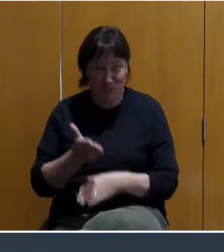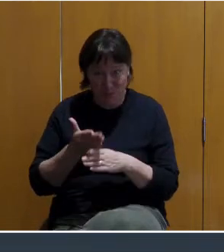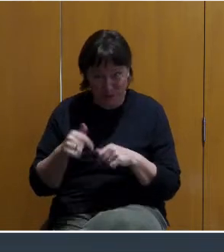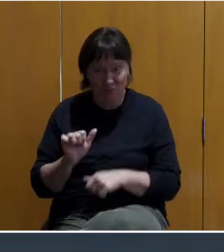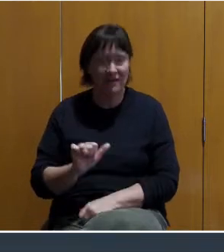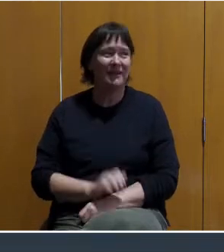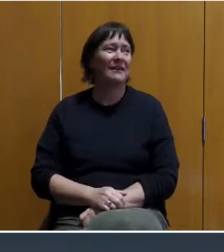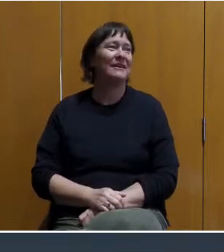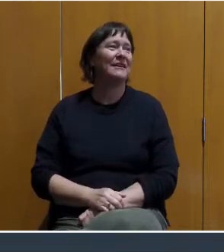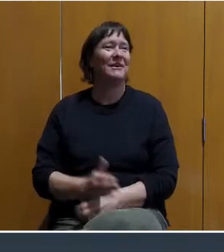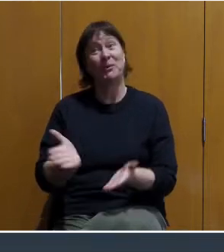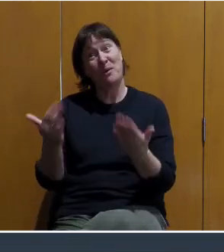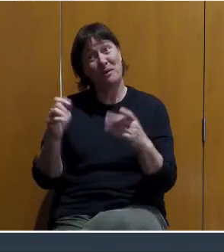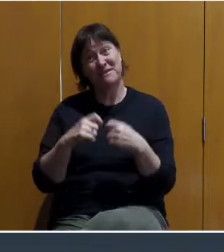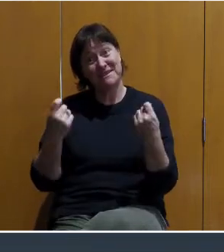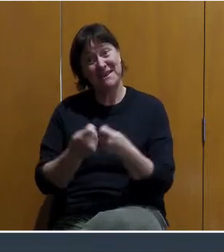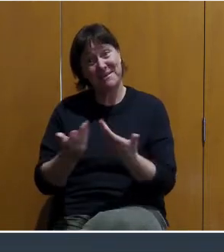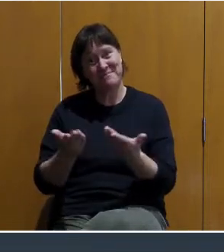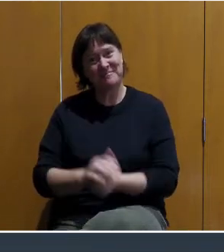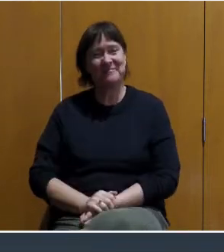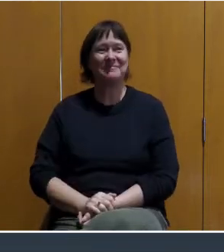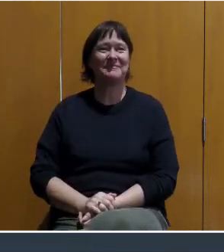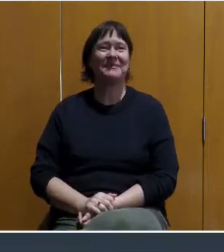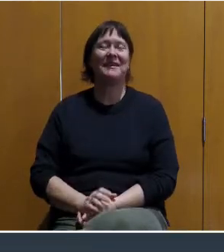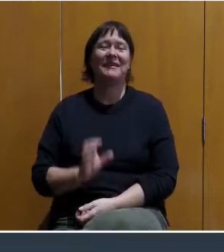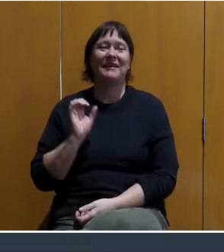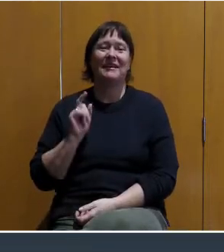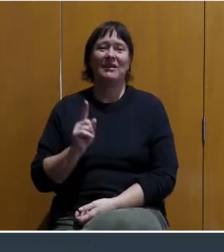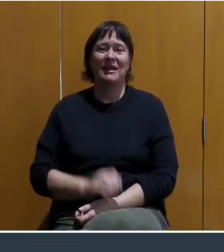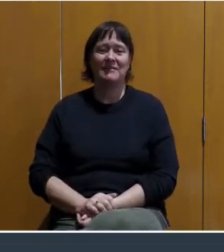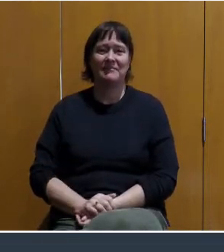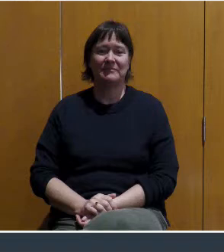there you go. Oh, well, welcome to the team, Stuart. Okay.